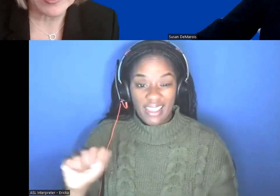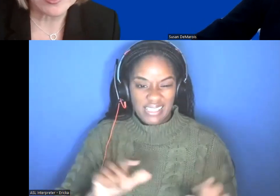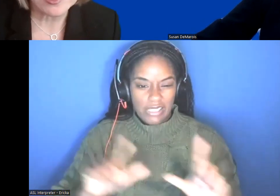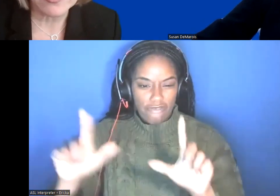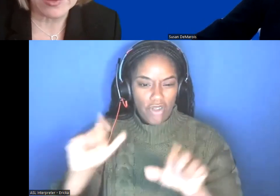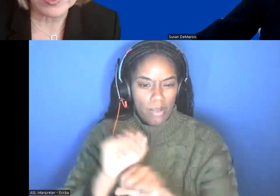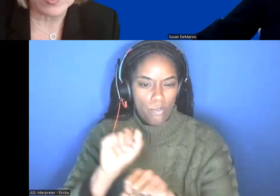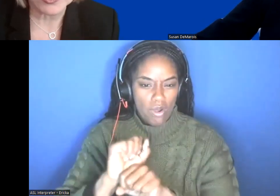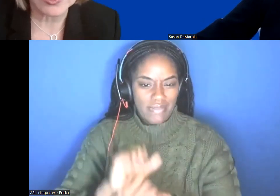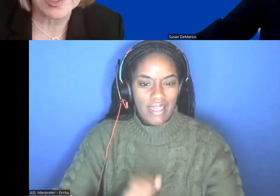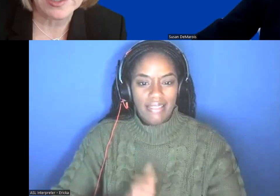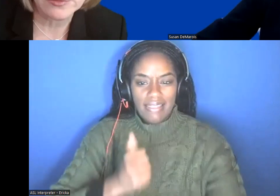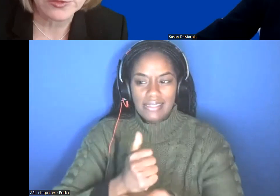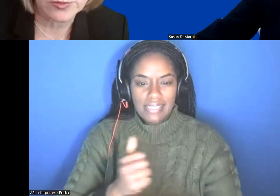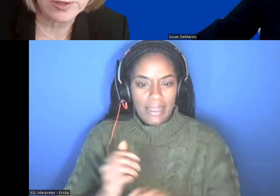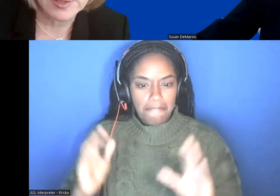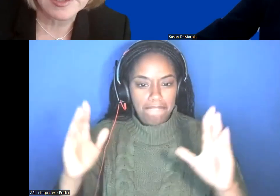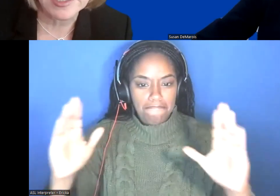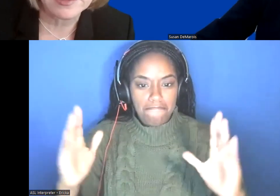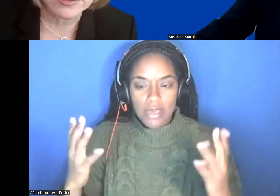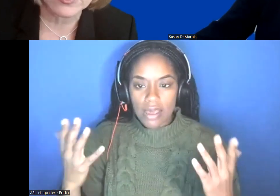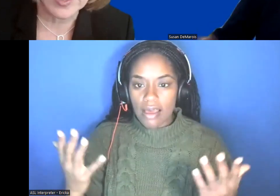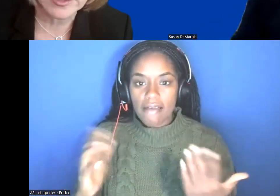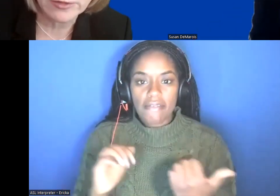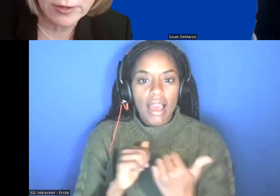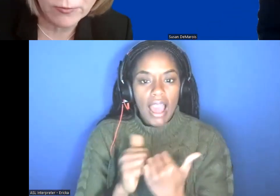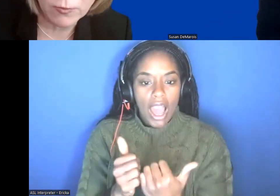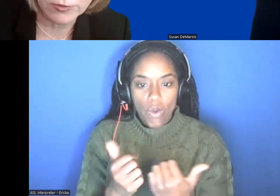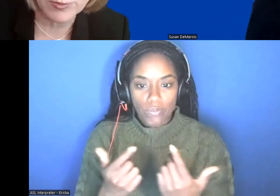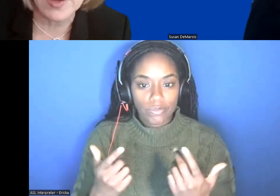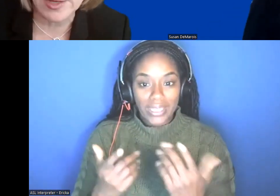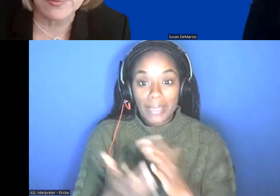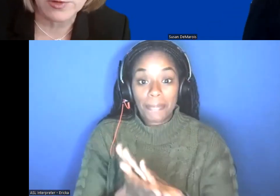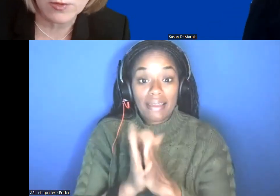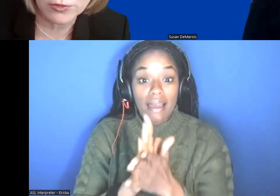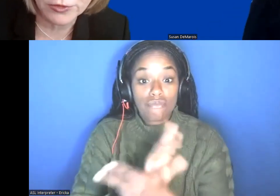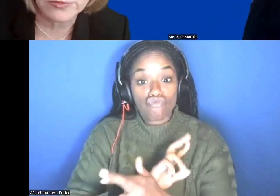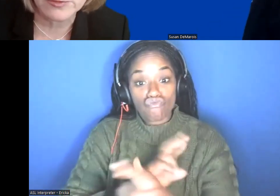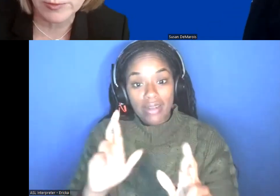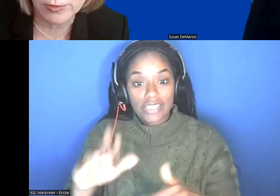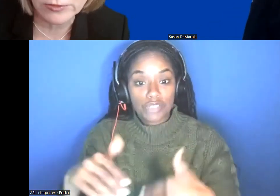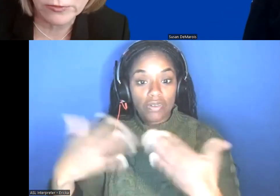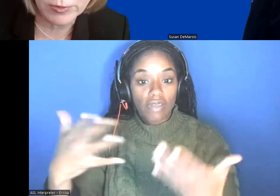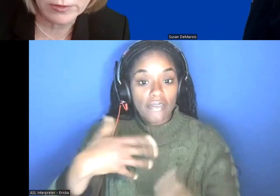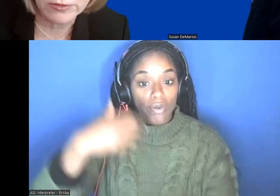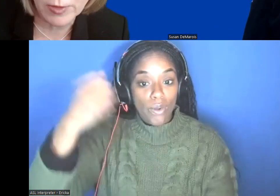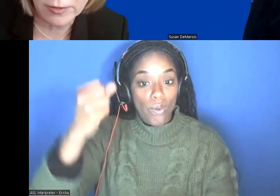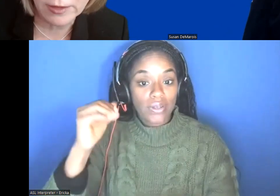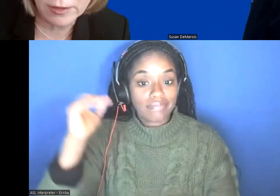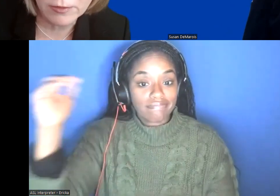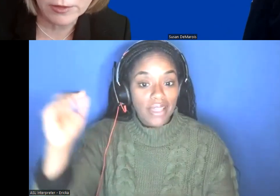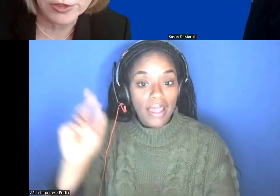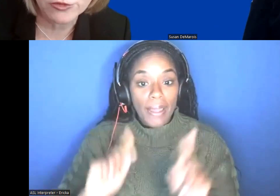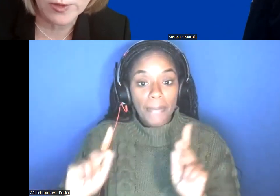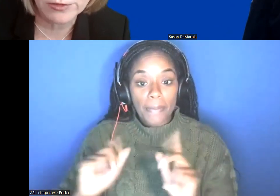the parameters of how we want to get to a state that is ready to provide for older adults and people with disabilities by